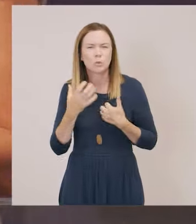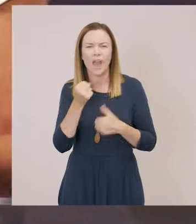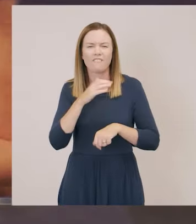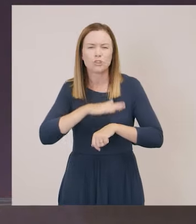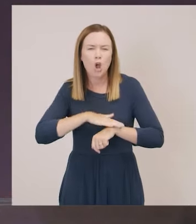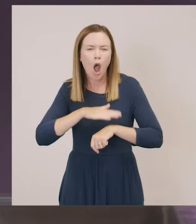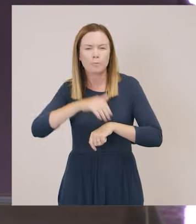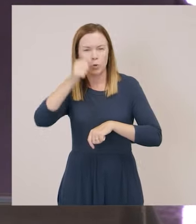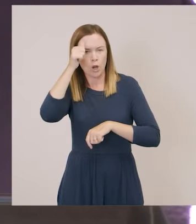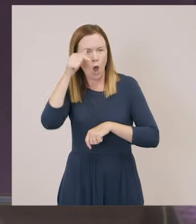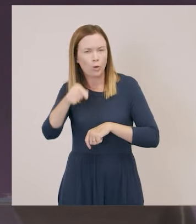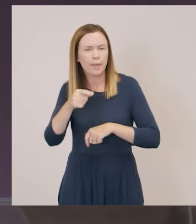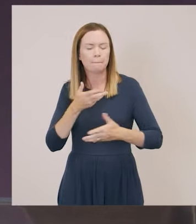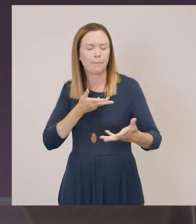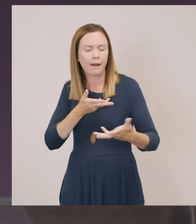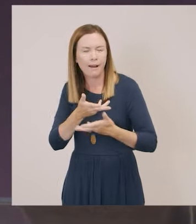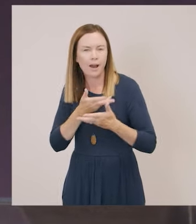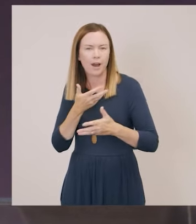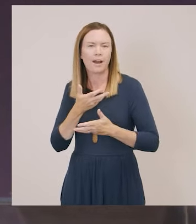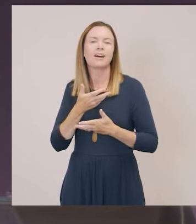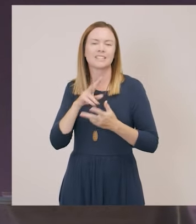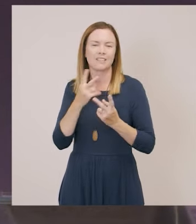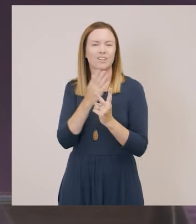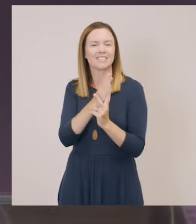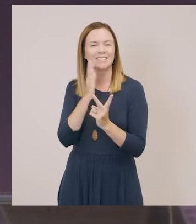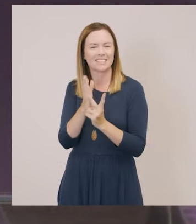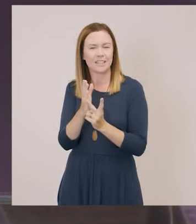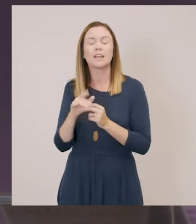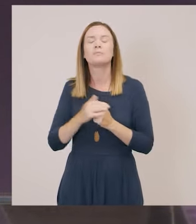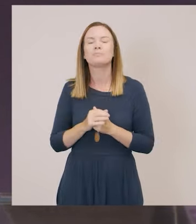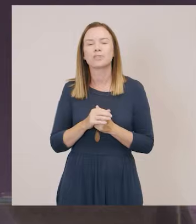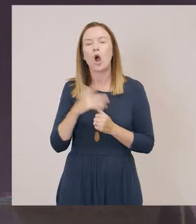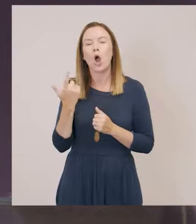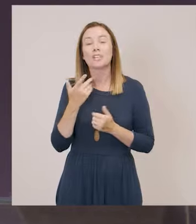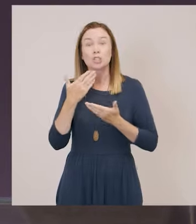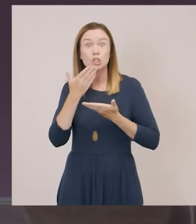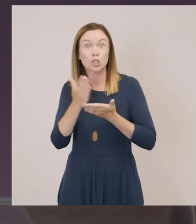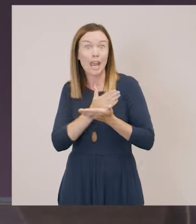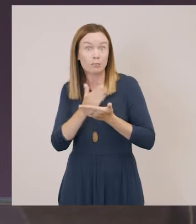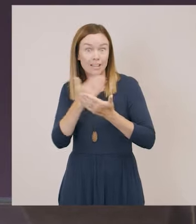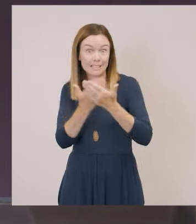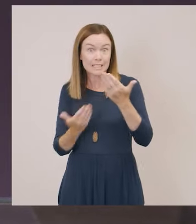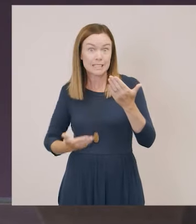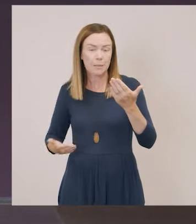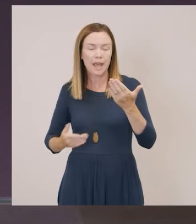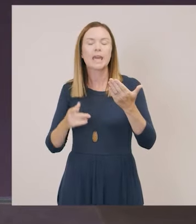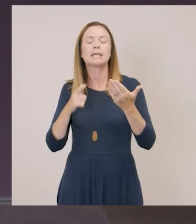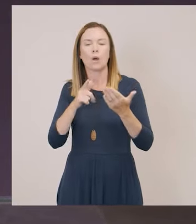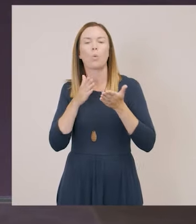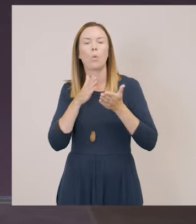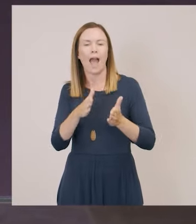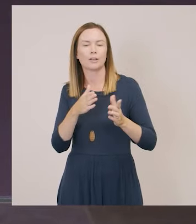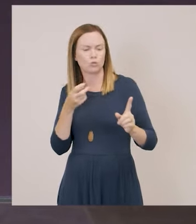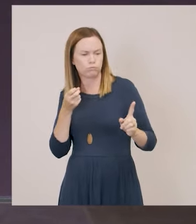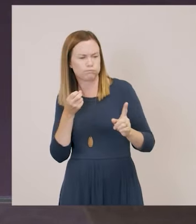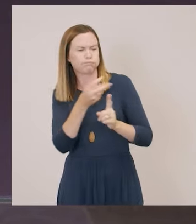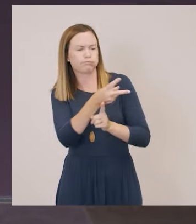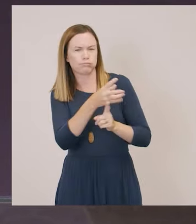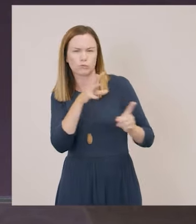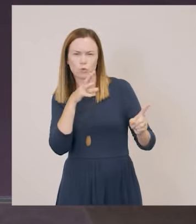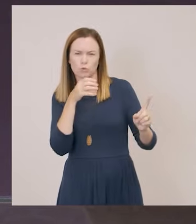time and we know them. Sharing our testimony is one of the ways that we overcome the enemy. It's like, it's a counterattack move. It's the